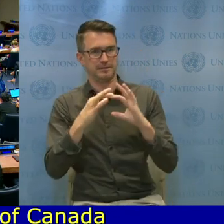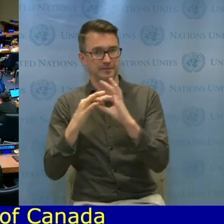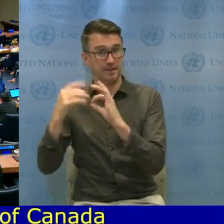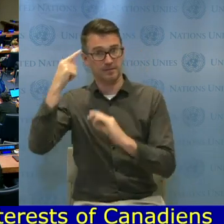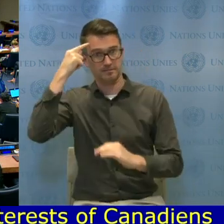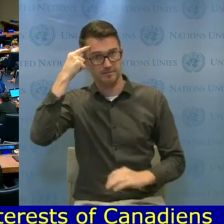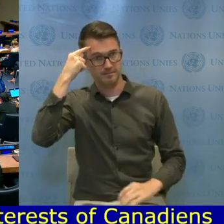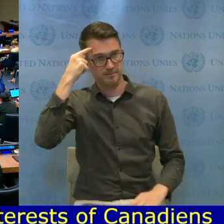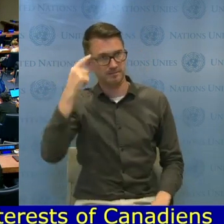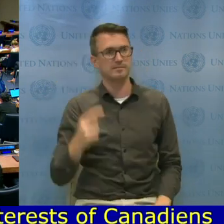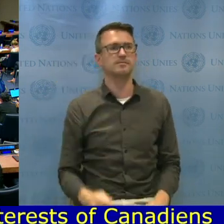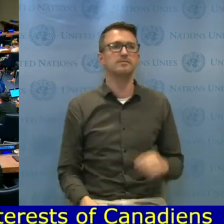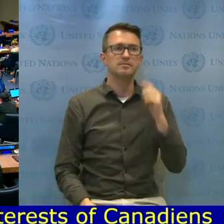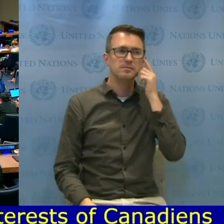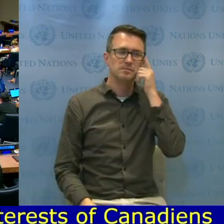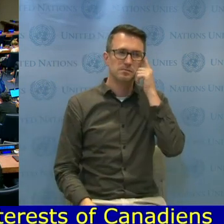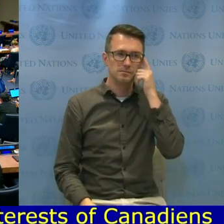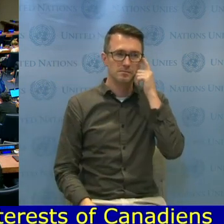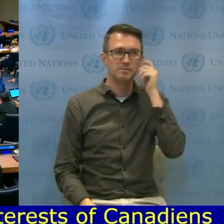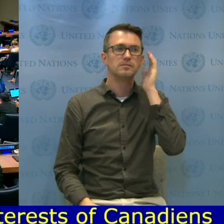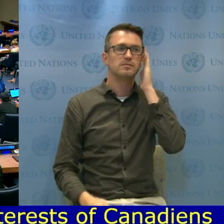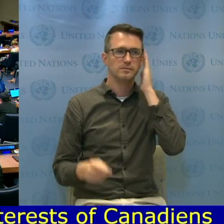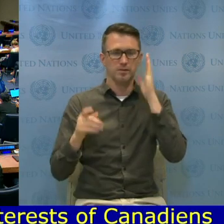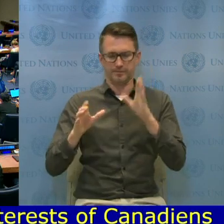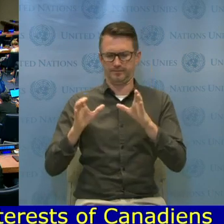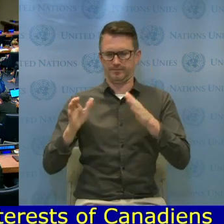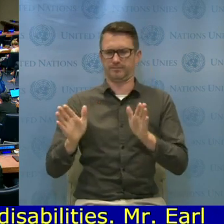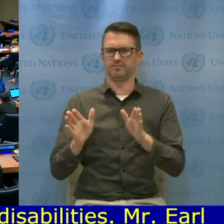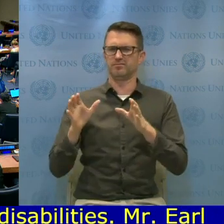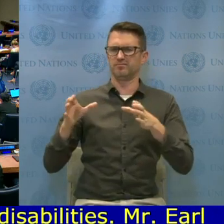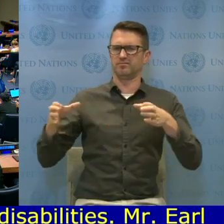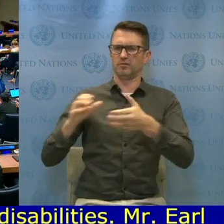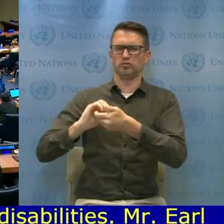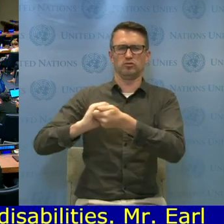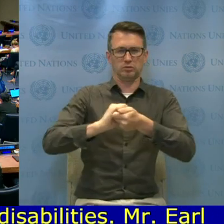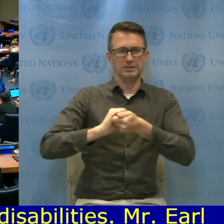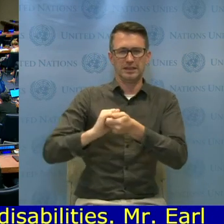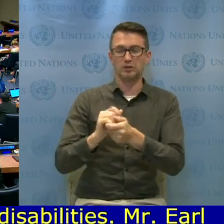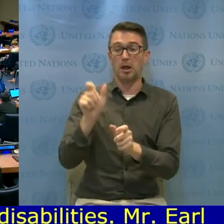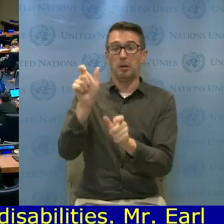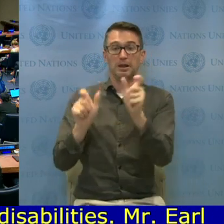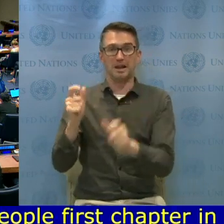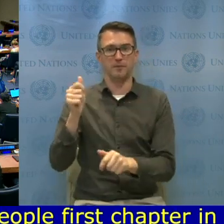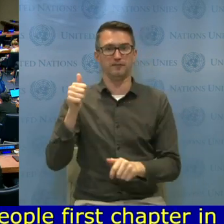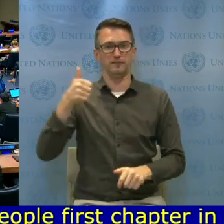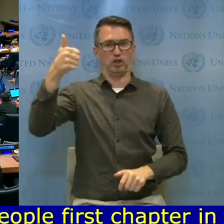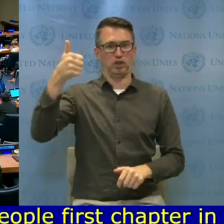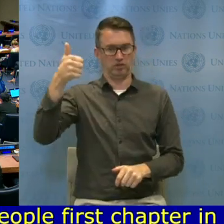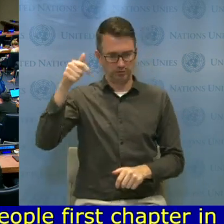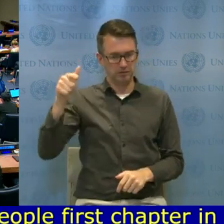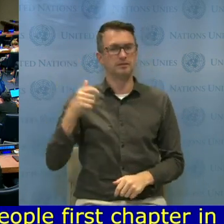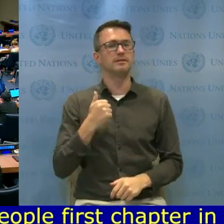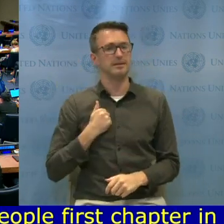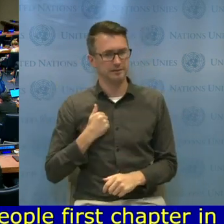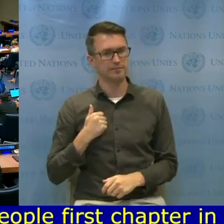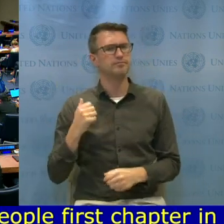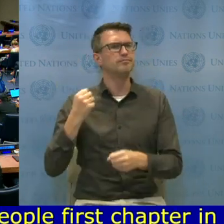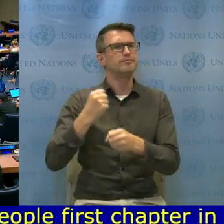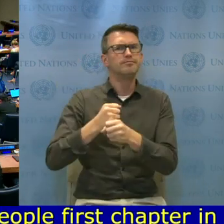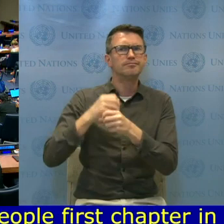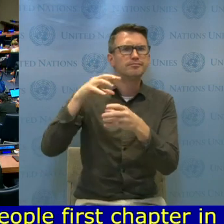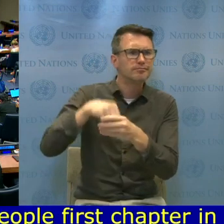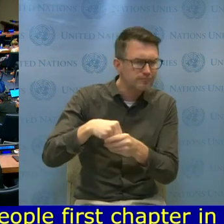2006. Within 3 years, he became president of that chapter and active in the provincial chapter People First